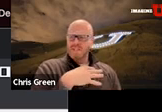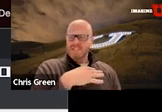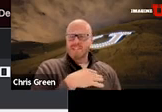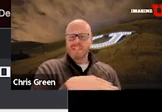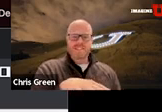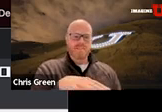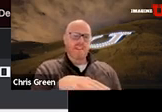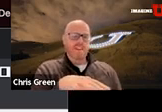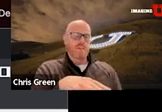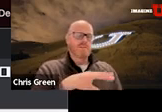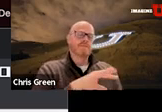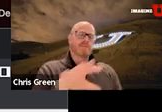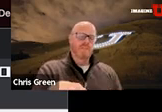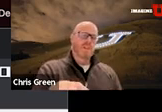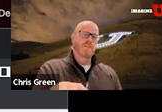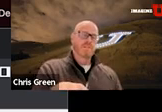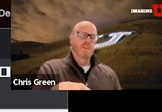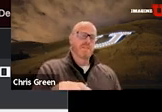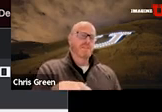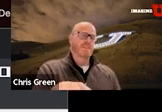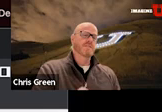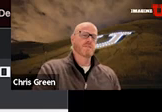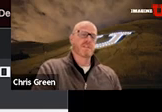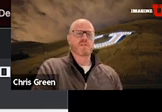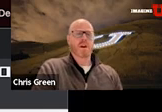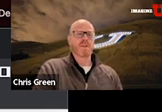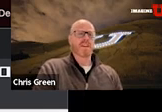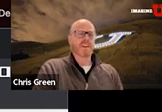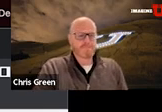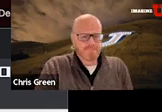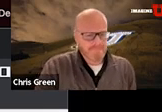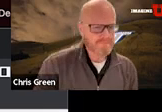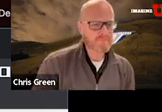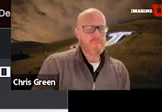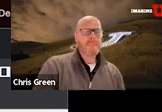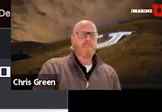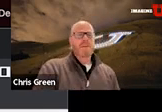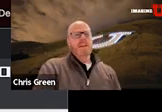YouTube deletes the video, you still have access to it in your My Media.